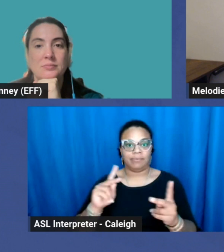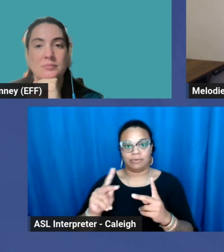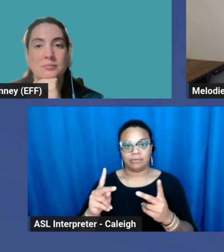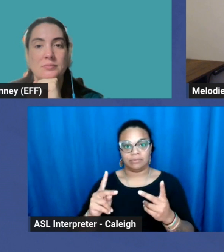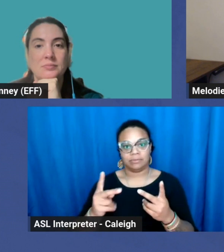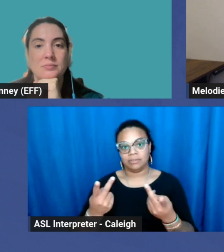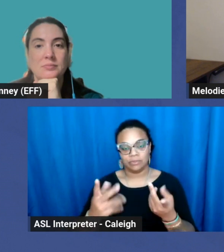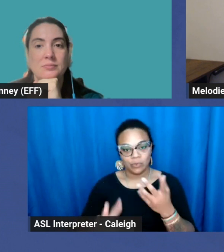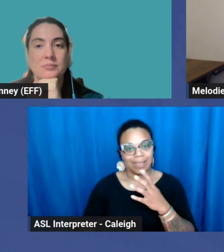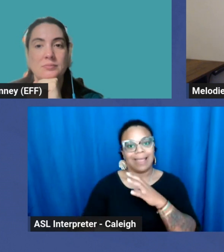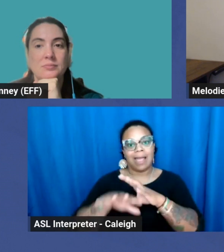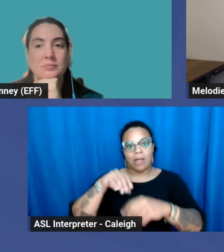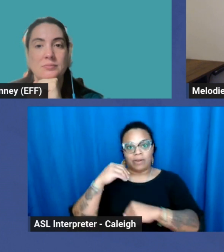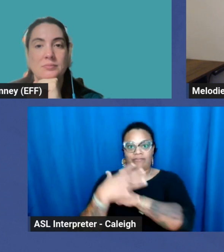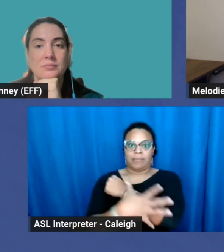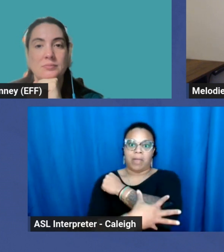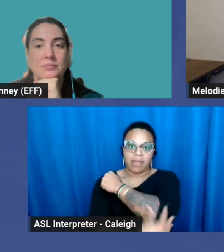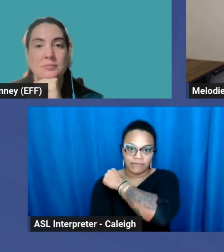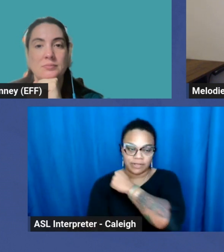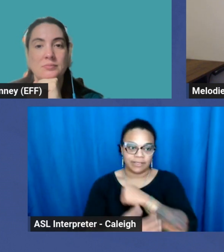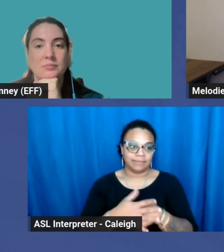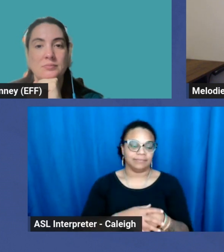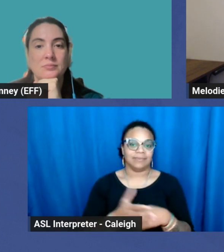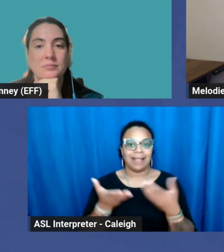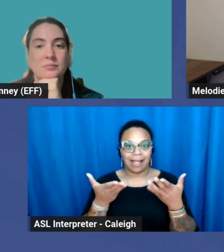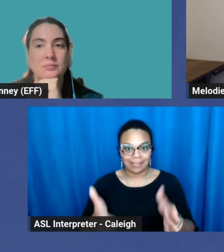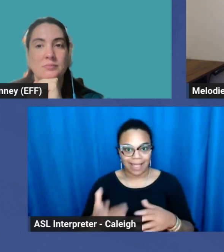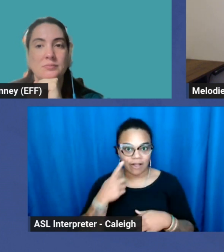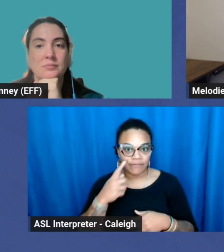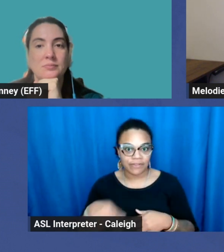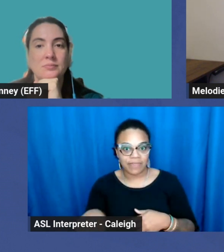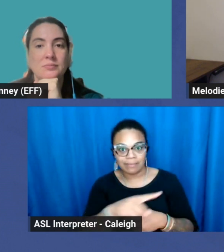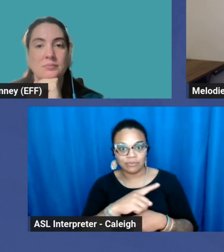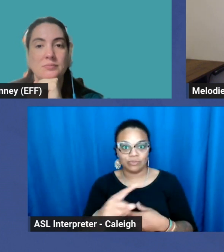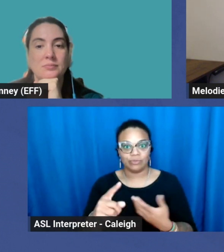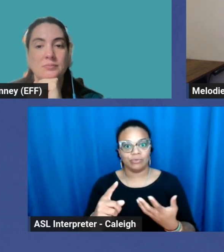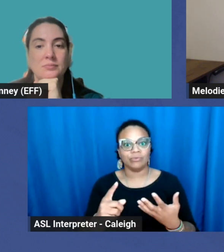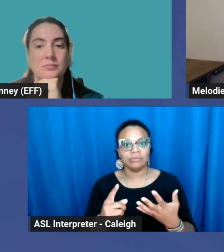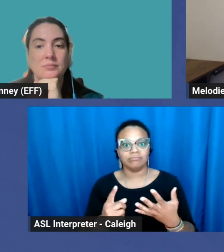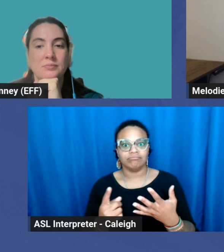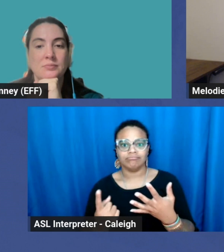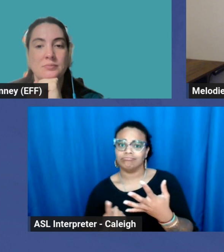for social mobility without